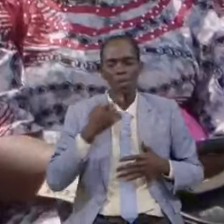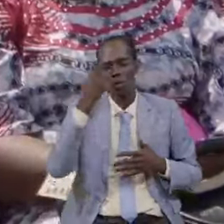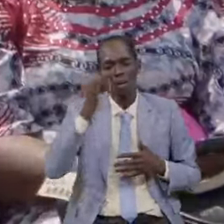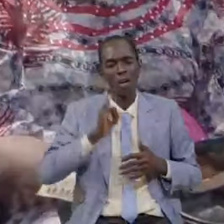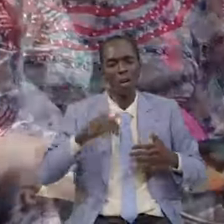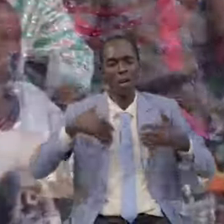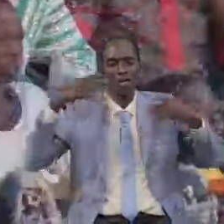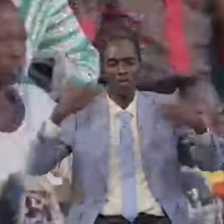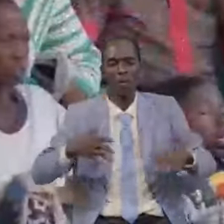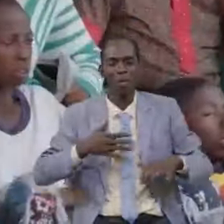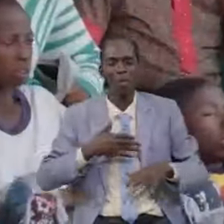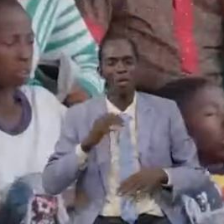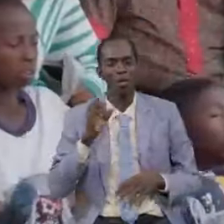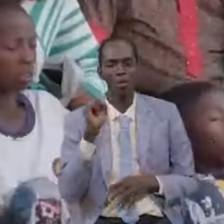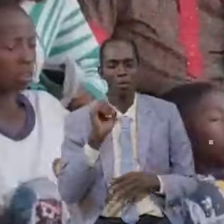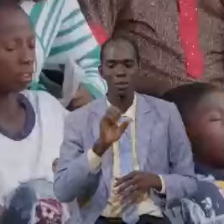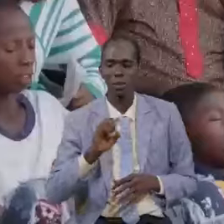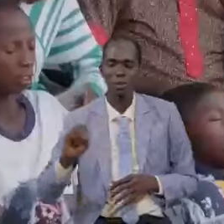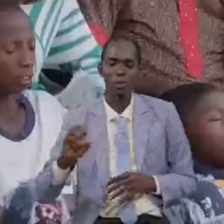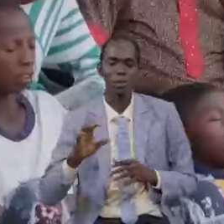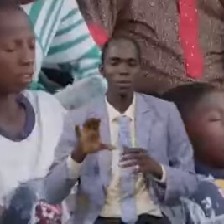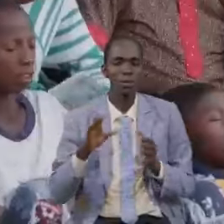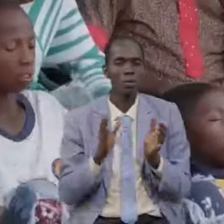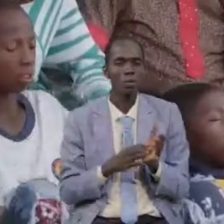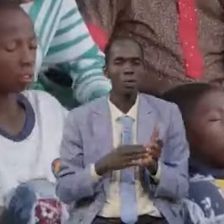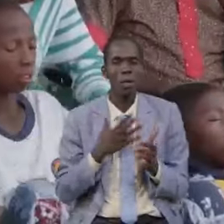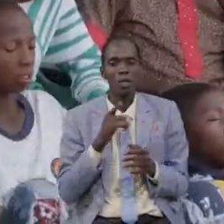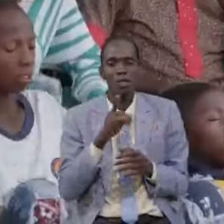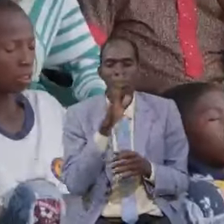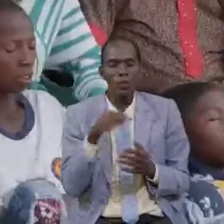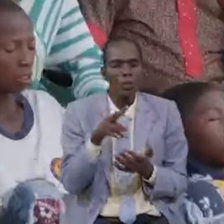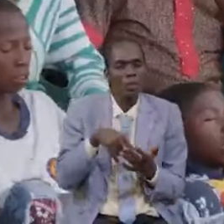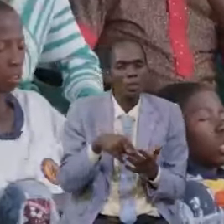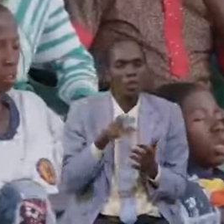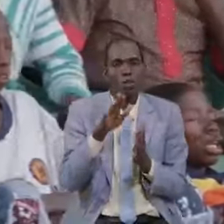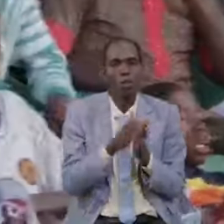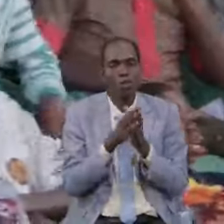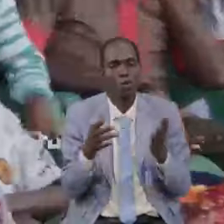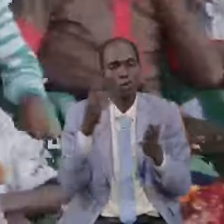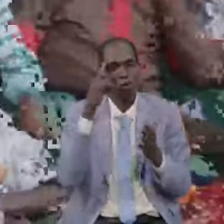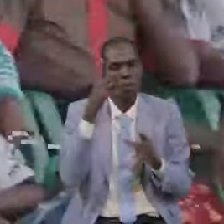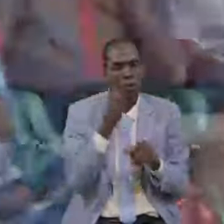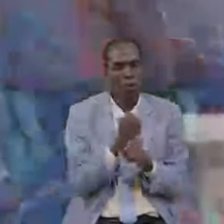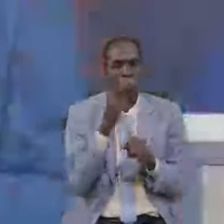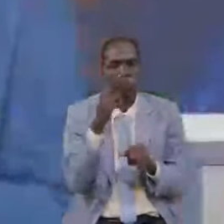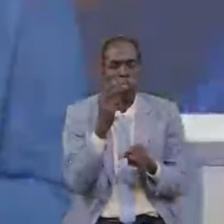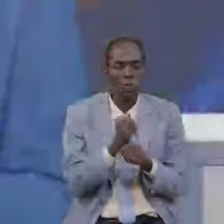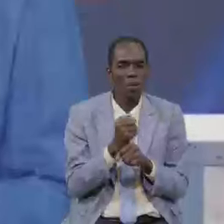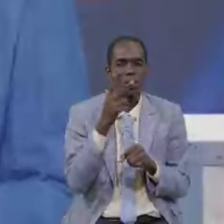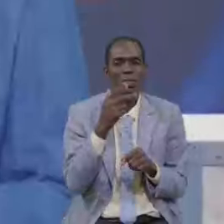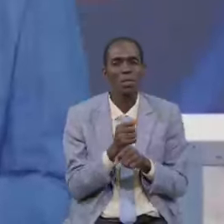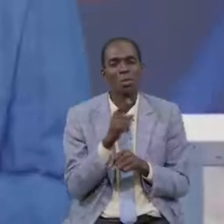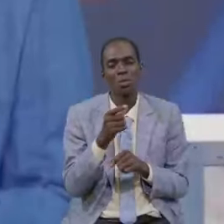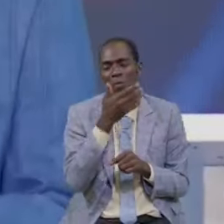reach those subjects for 1 year, 2 years, 3 years, you forget. Because